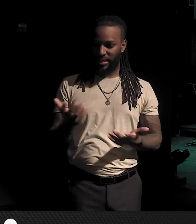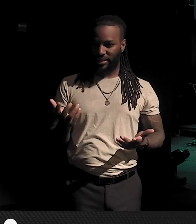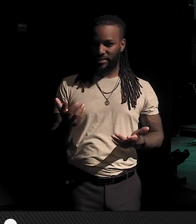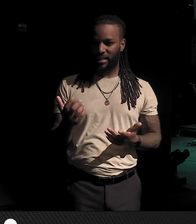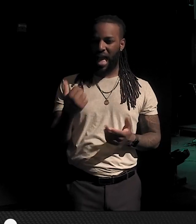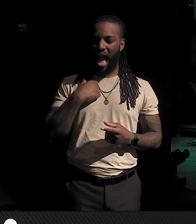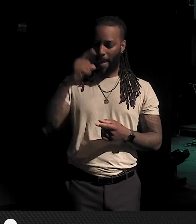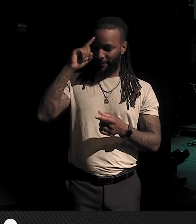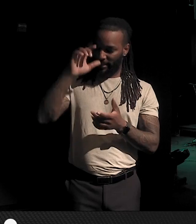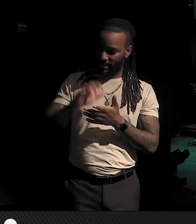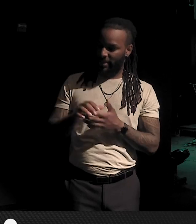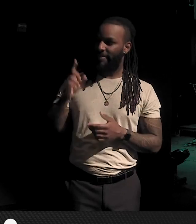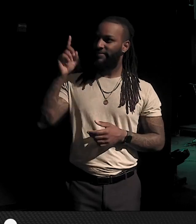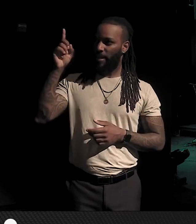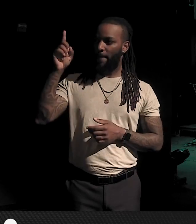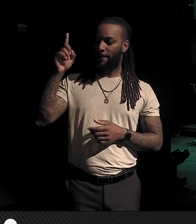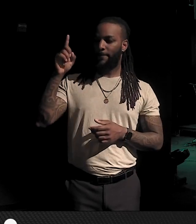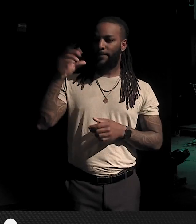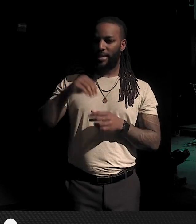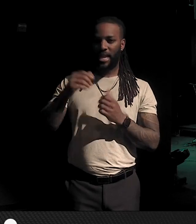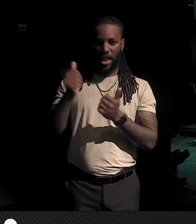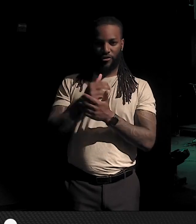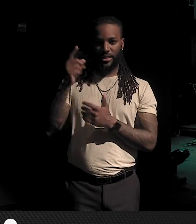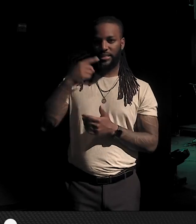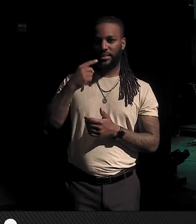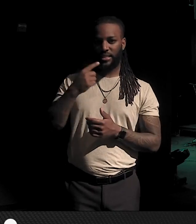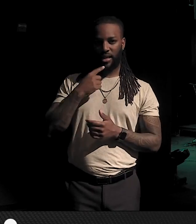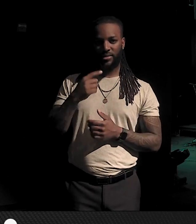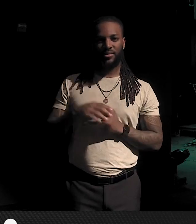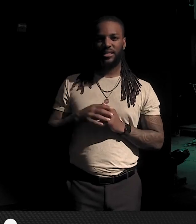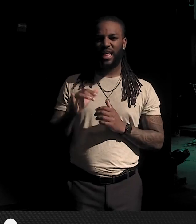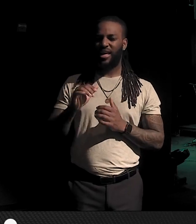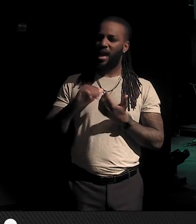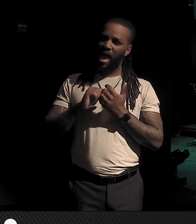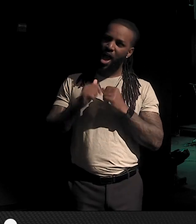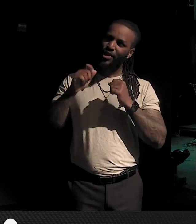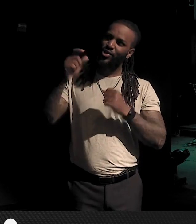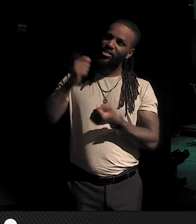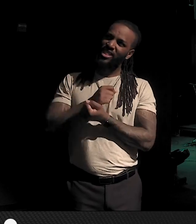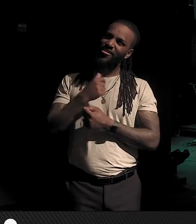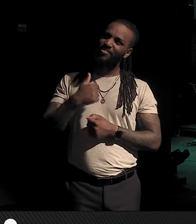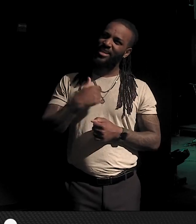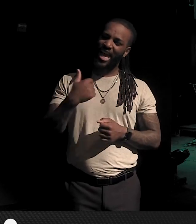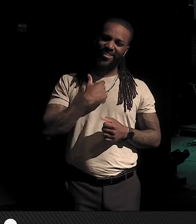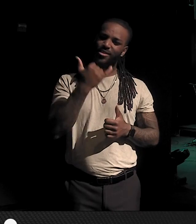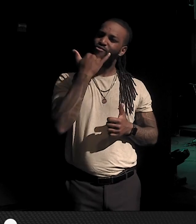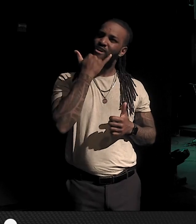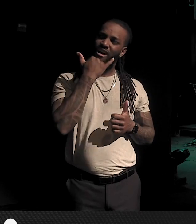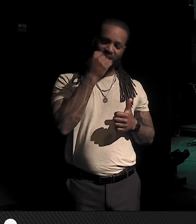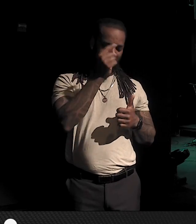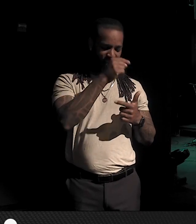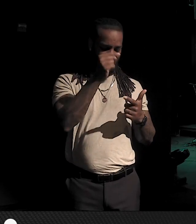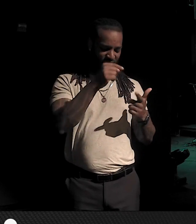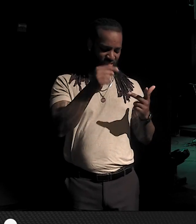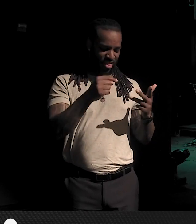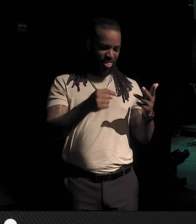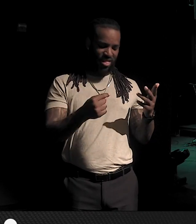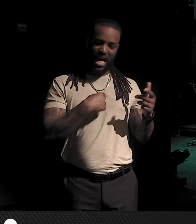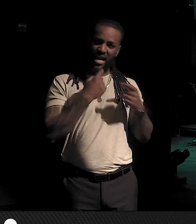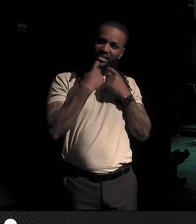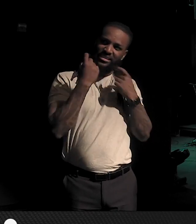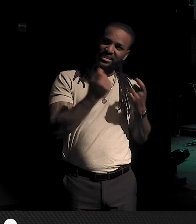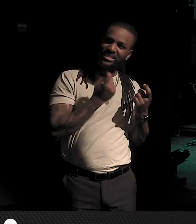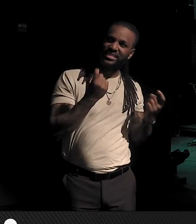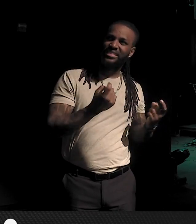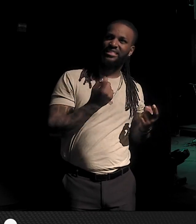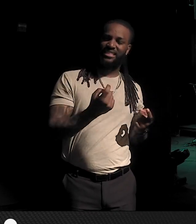I believe him in those things that feel unbelievable to me. Like, how could you love me when I have been unfaithful? How could you want to help me when I'm